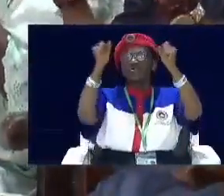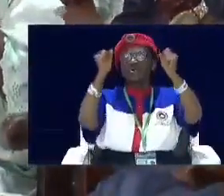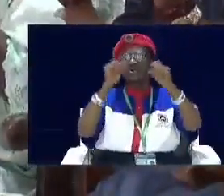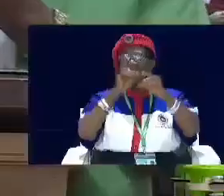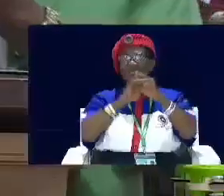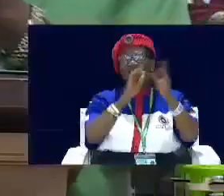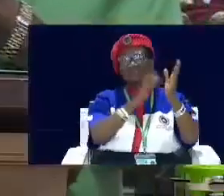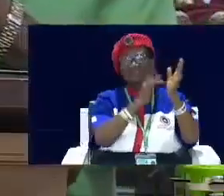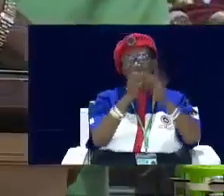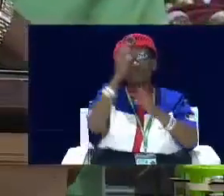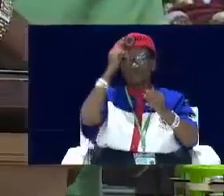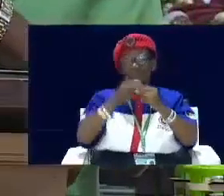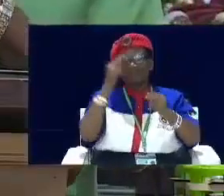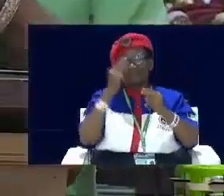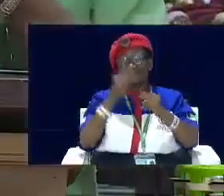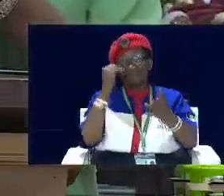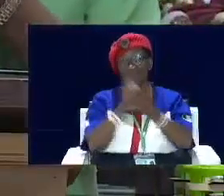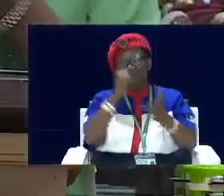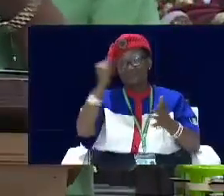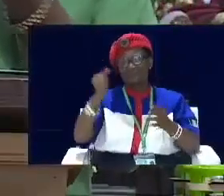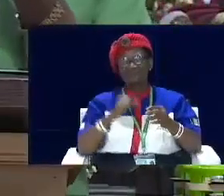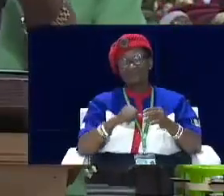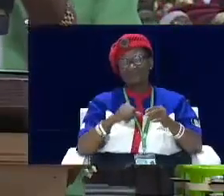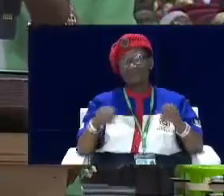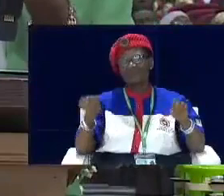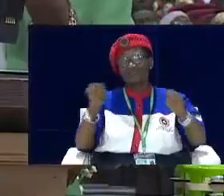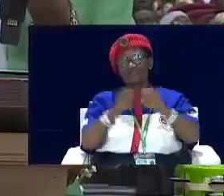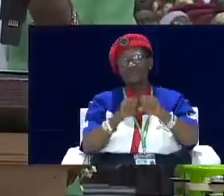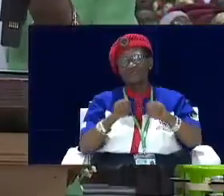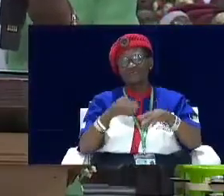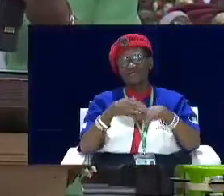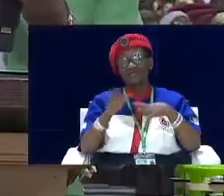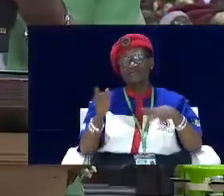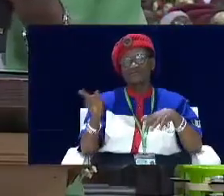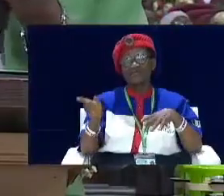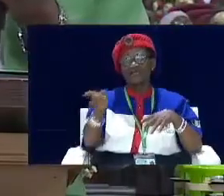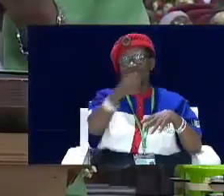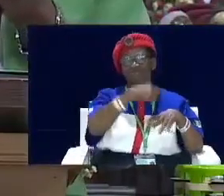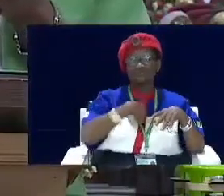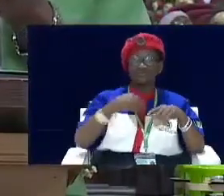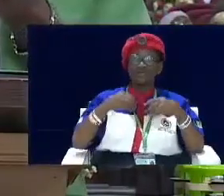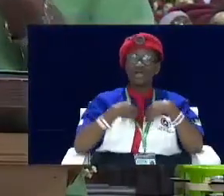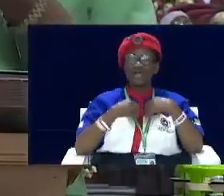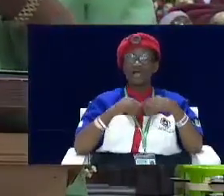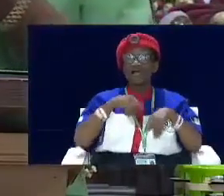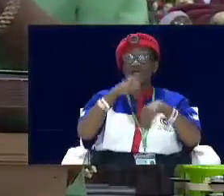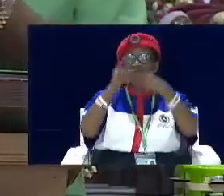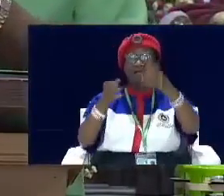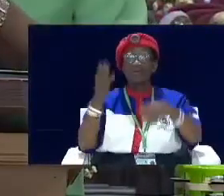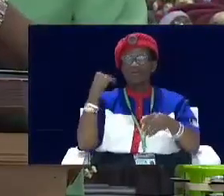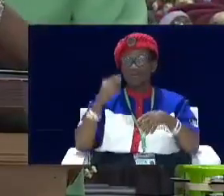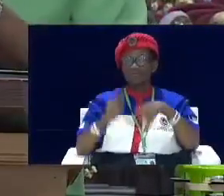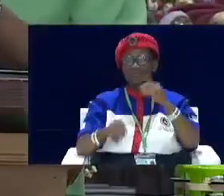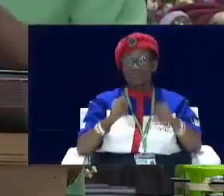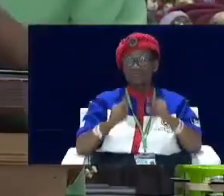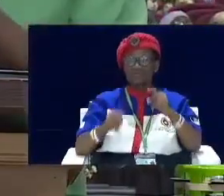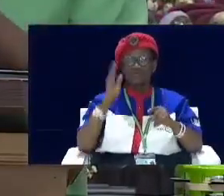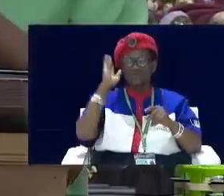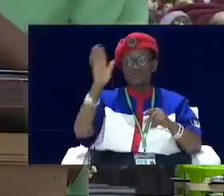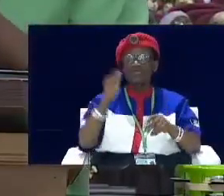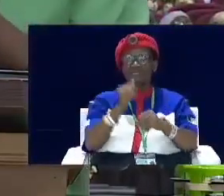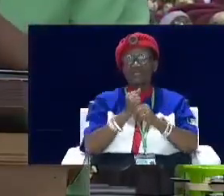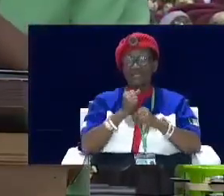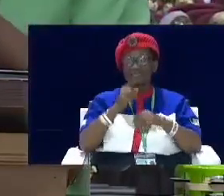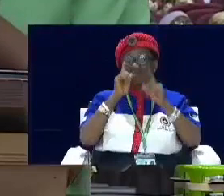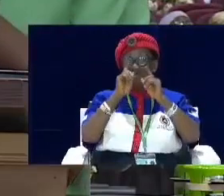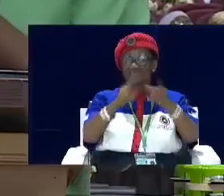agbara. Even after you are gone. Leyin to ba ti lo tan. People will get answer to their